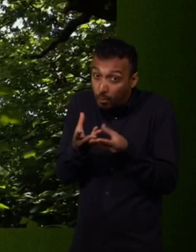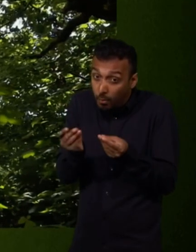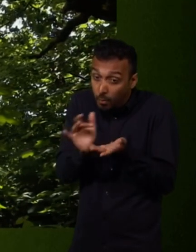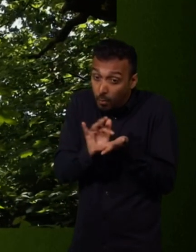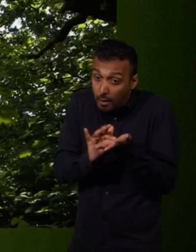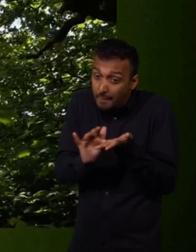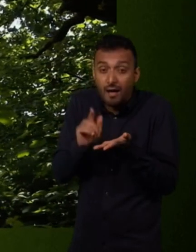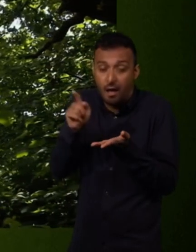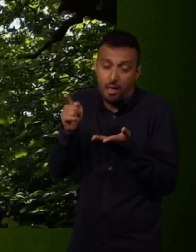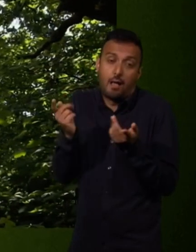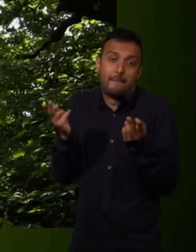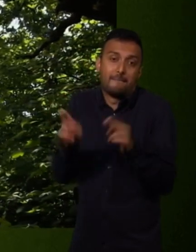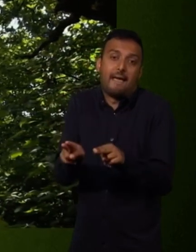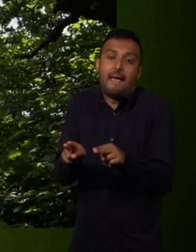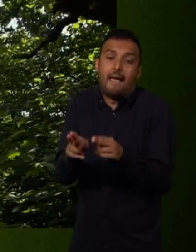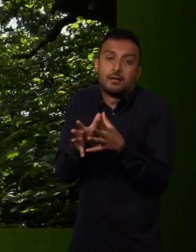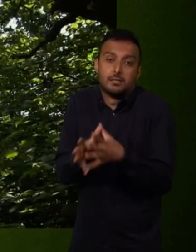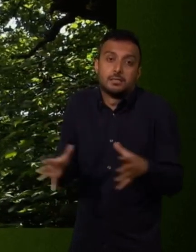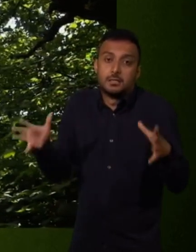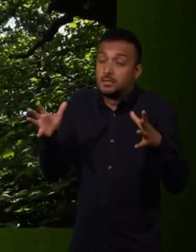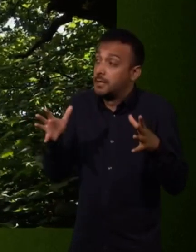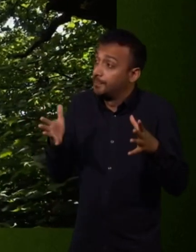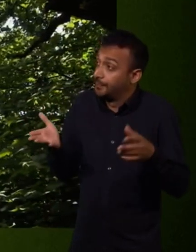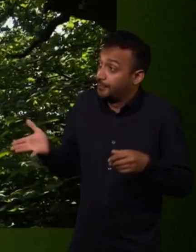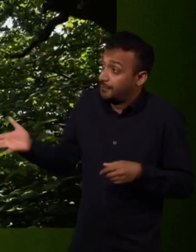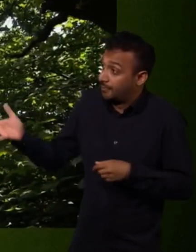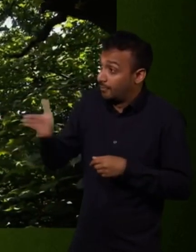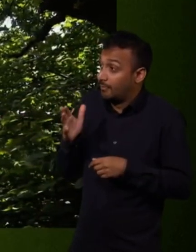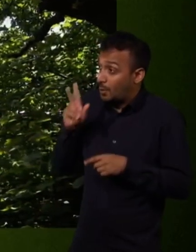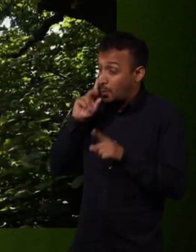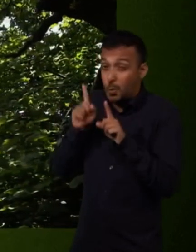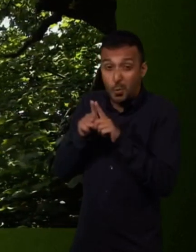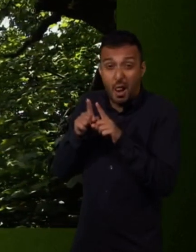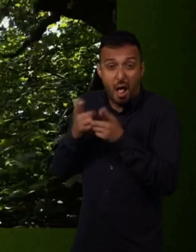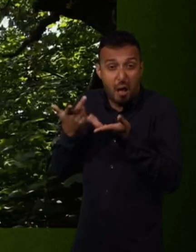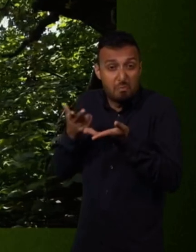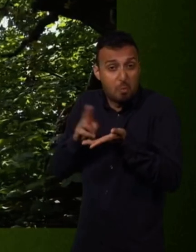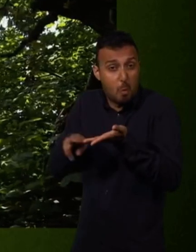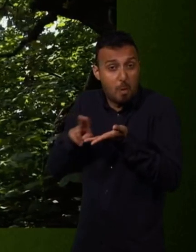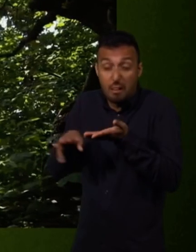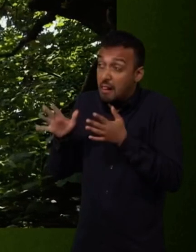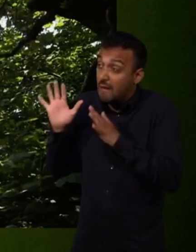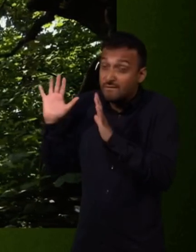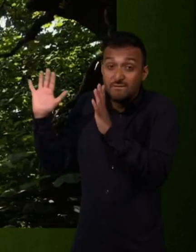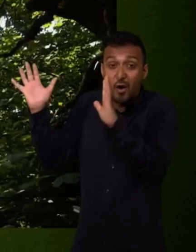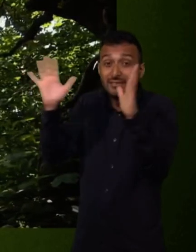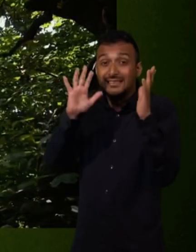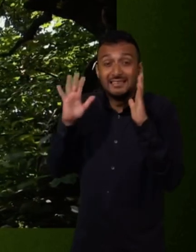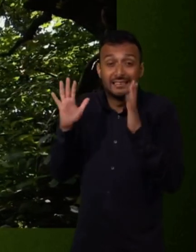This may look like your typical British woodland, but there are ruby treasures hidden up above.